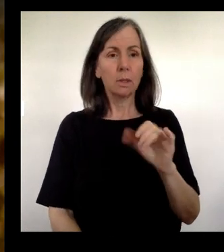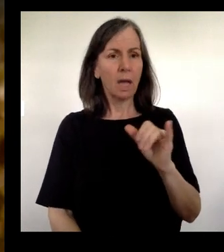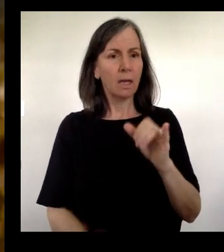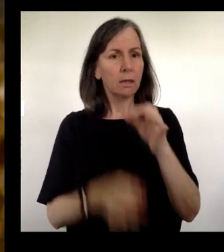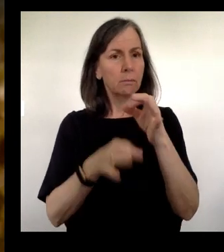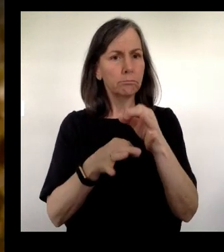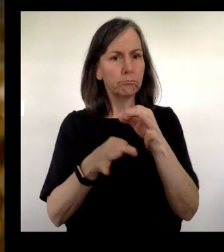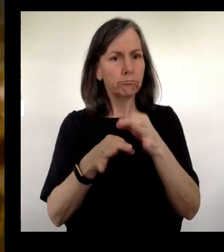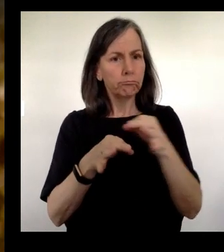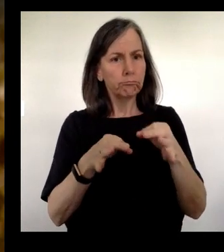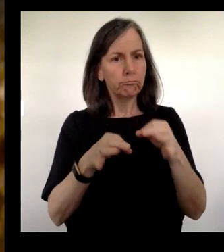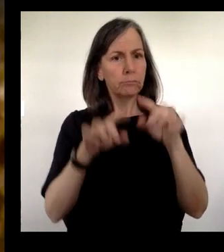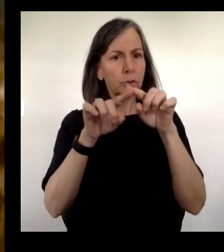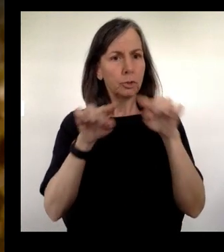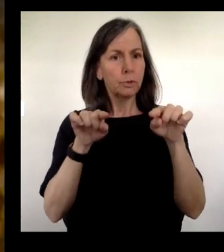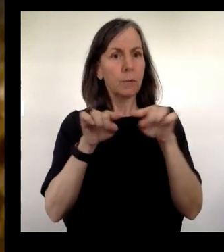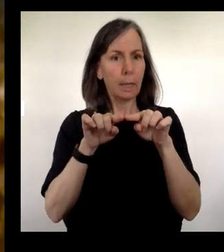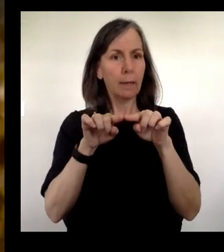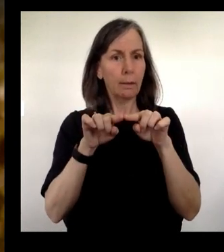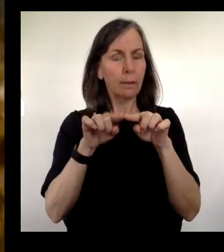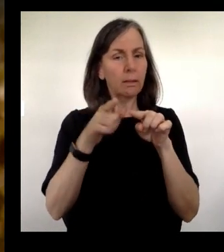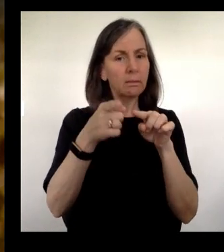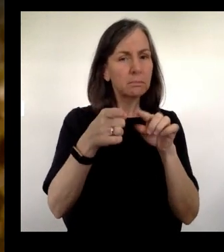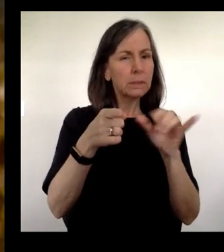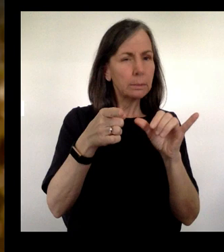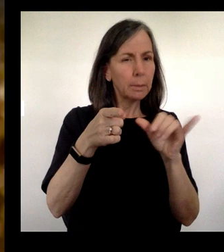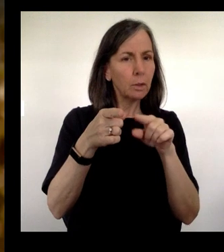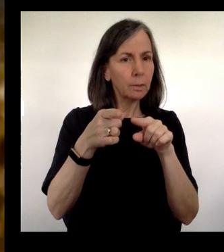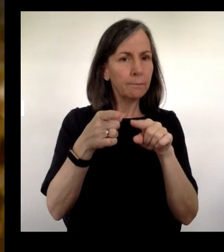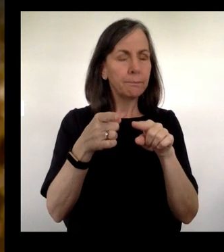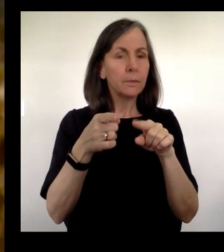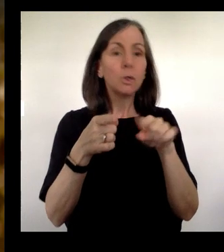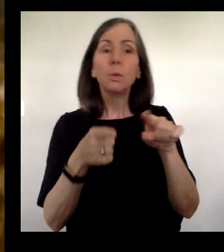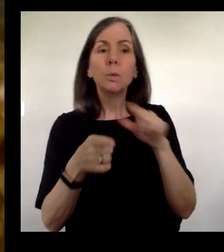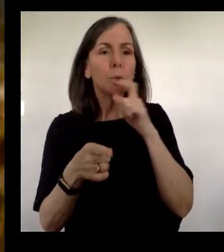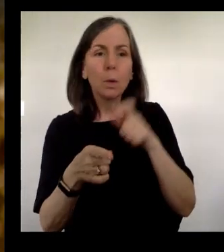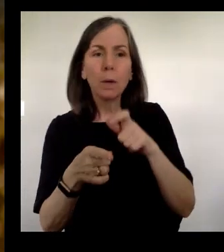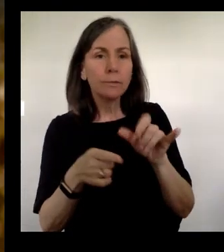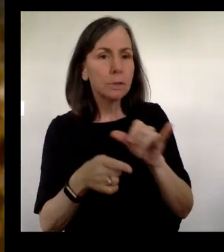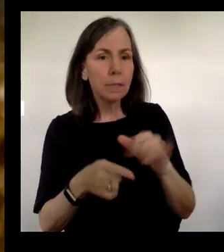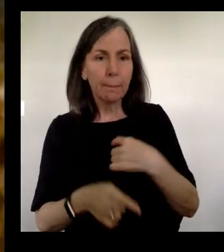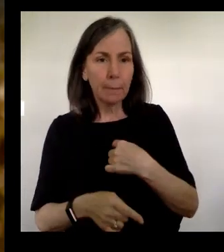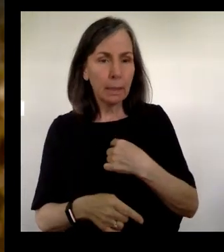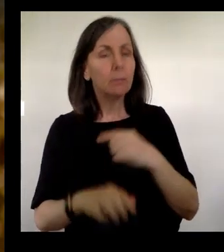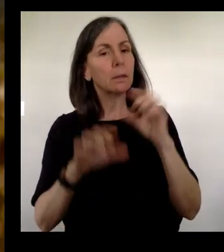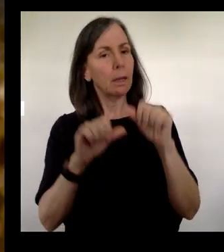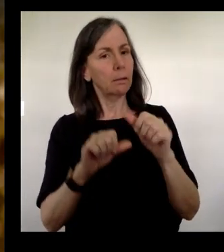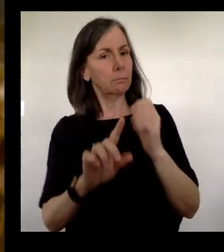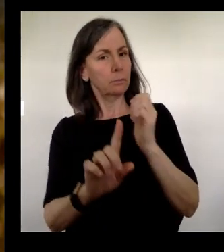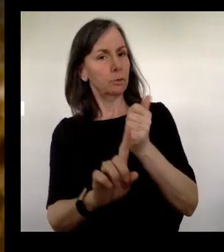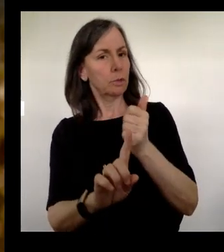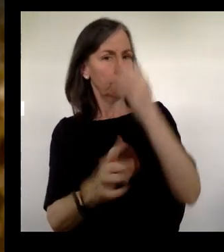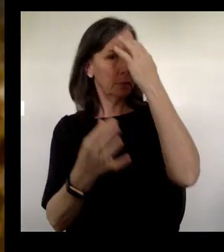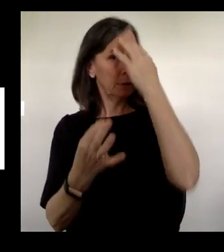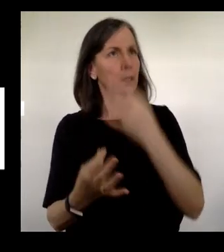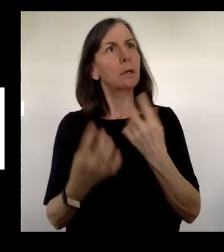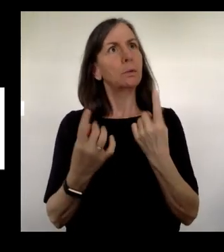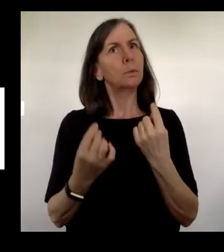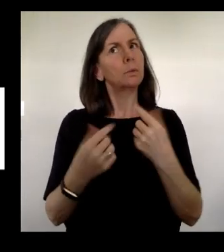triangle figuration. You do not have to do this, but this is just how I decided to start my first step.